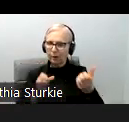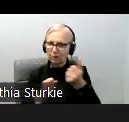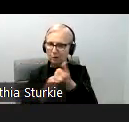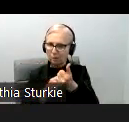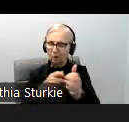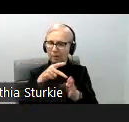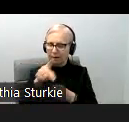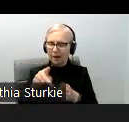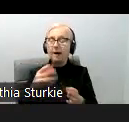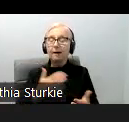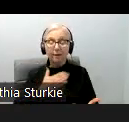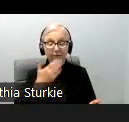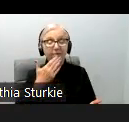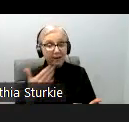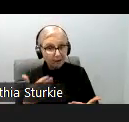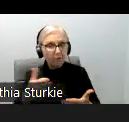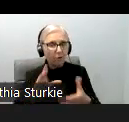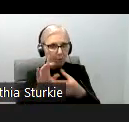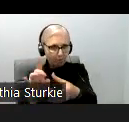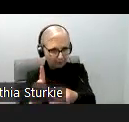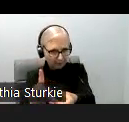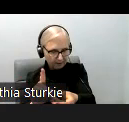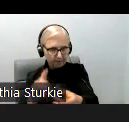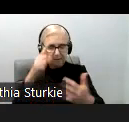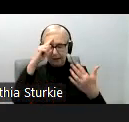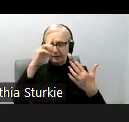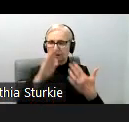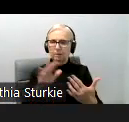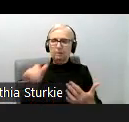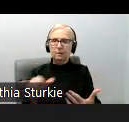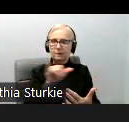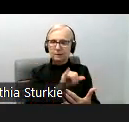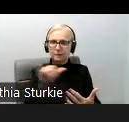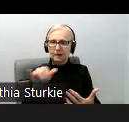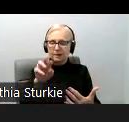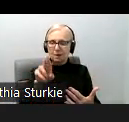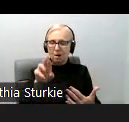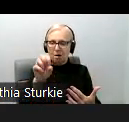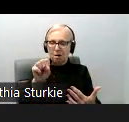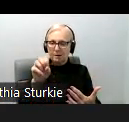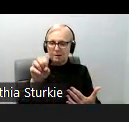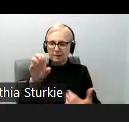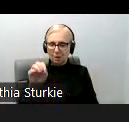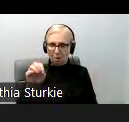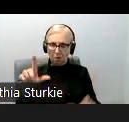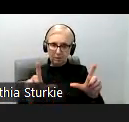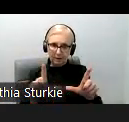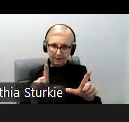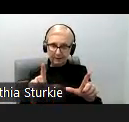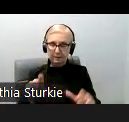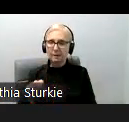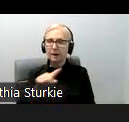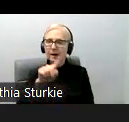you bringing that up. That expectation would be similar to the RSSO license. I see the